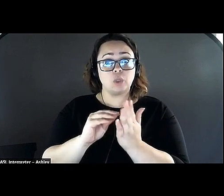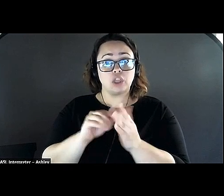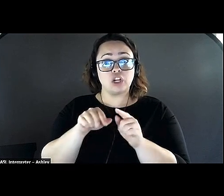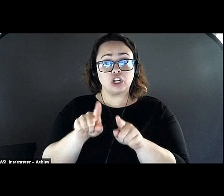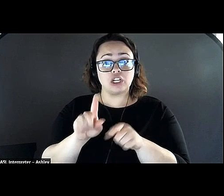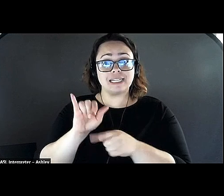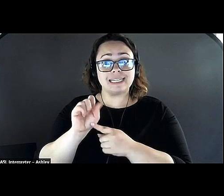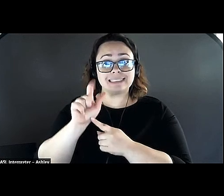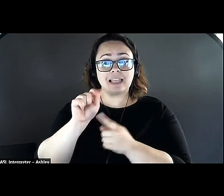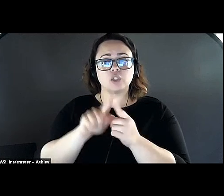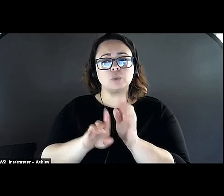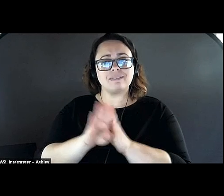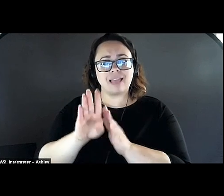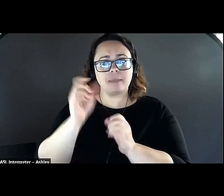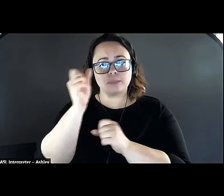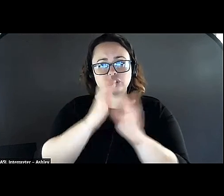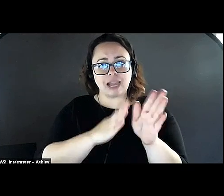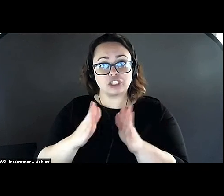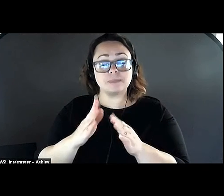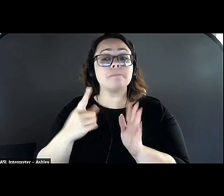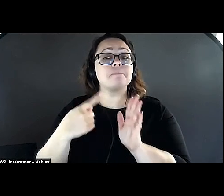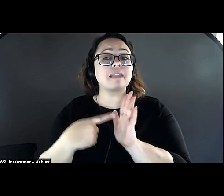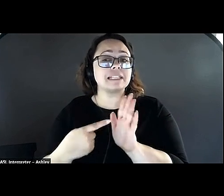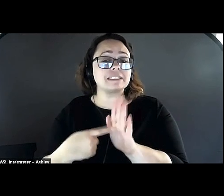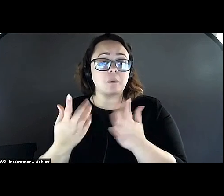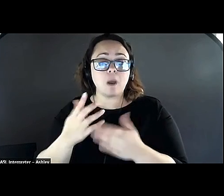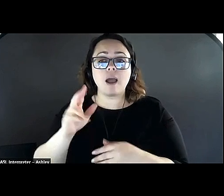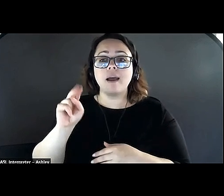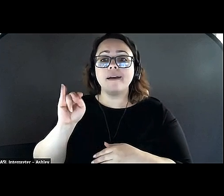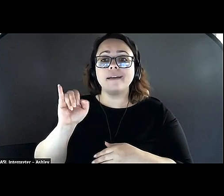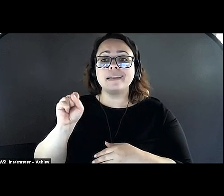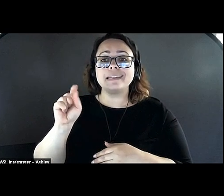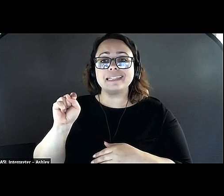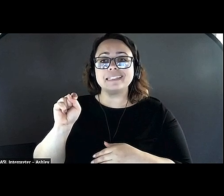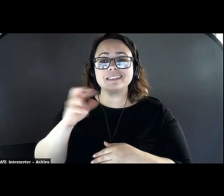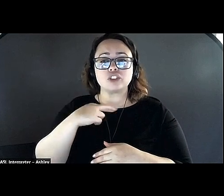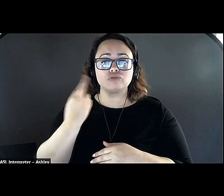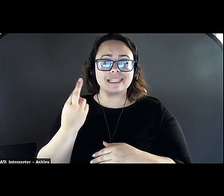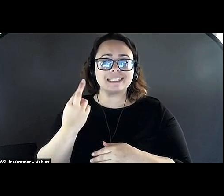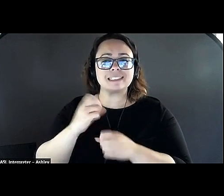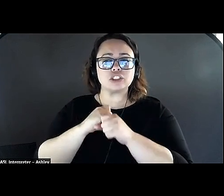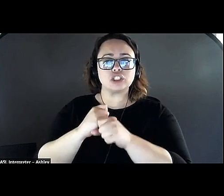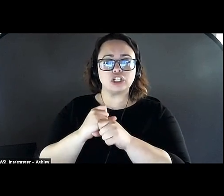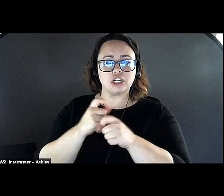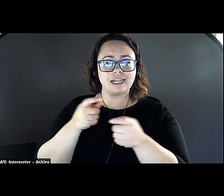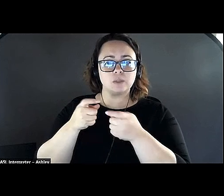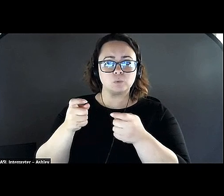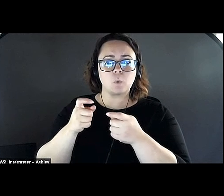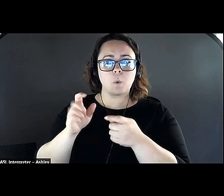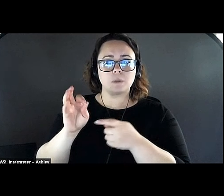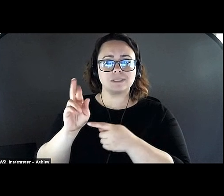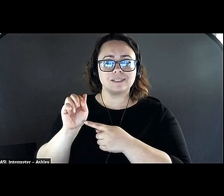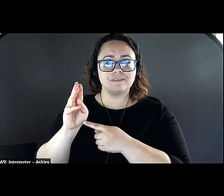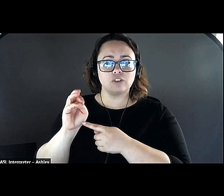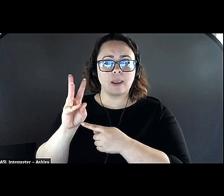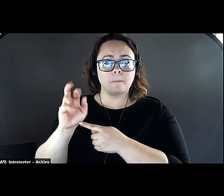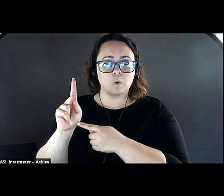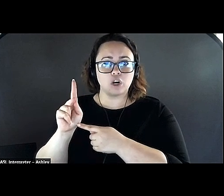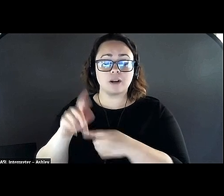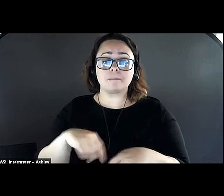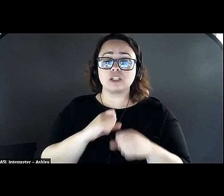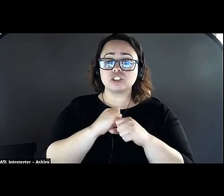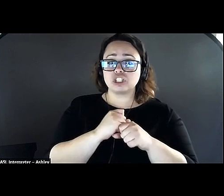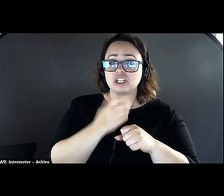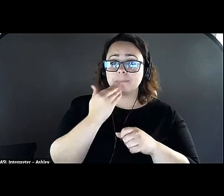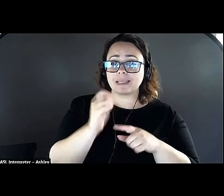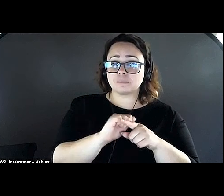strategy. Examples include the NIST risk and security control frameworks, security best practices,